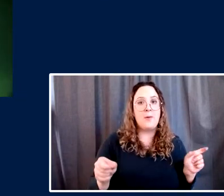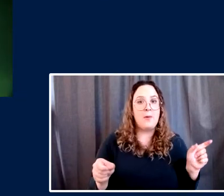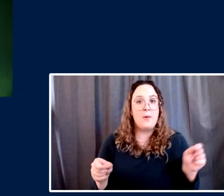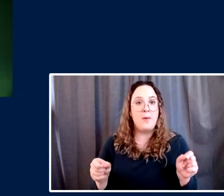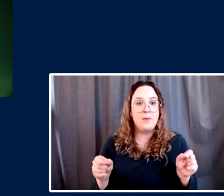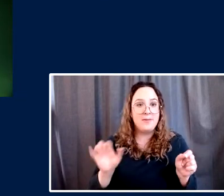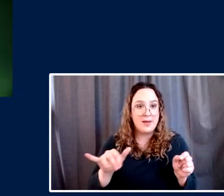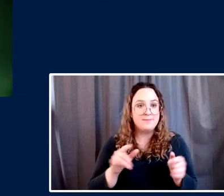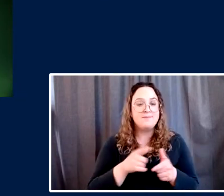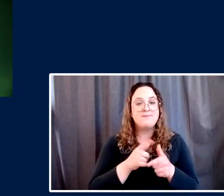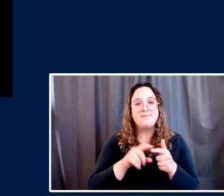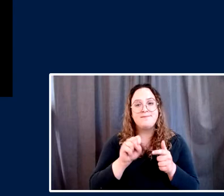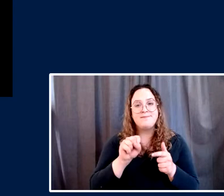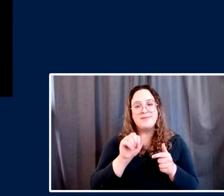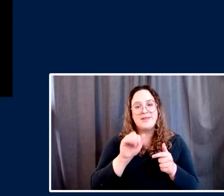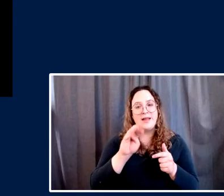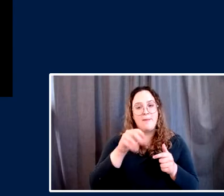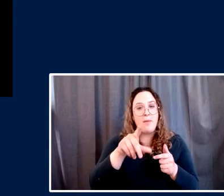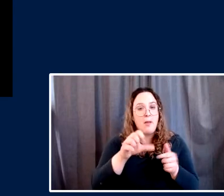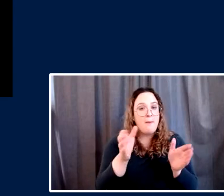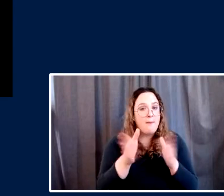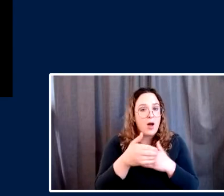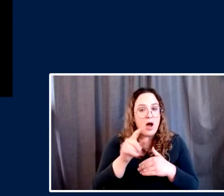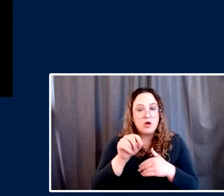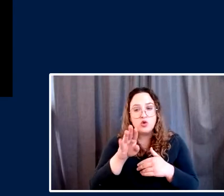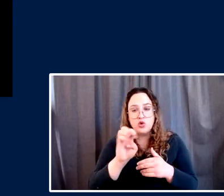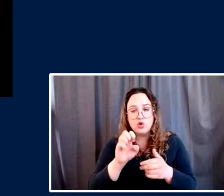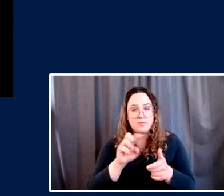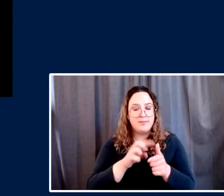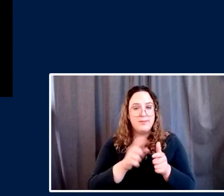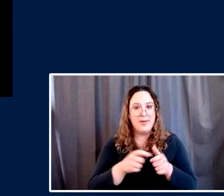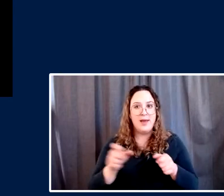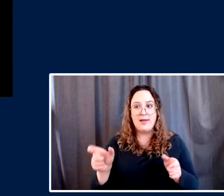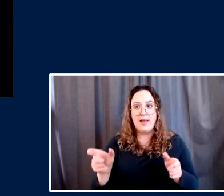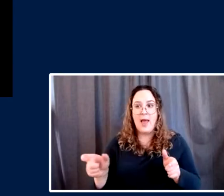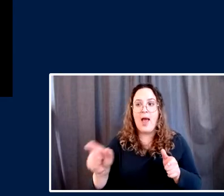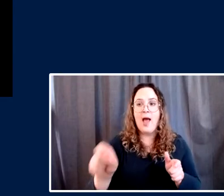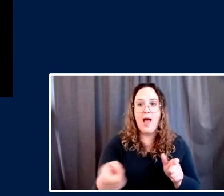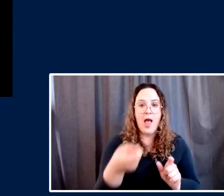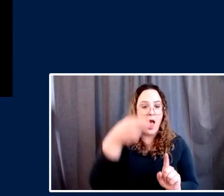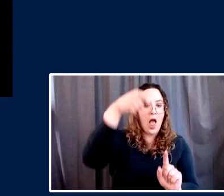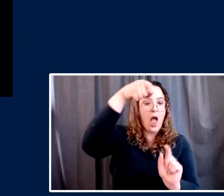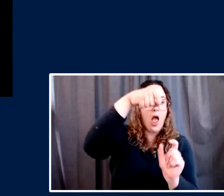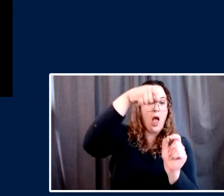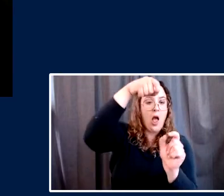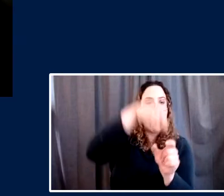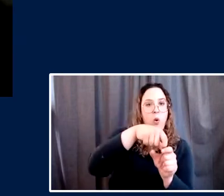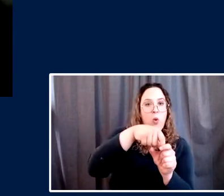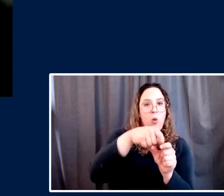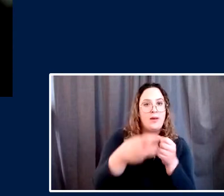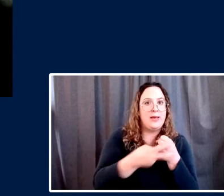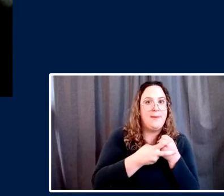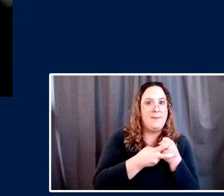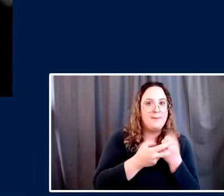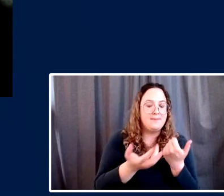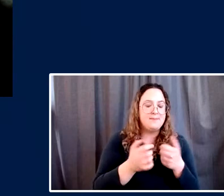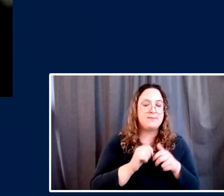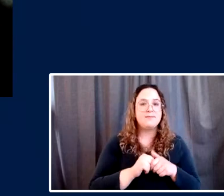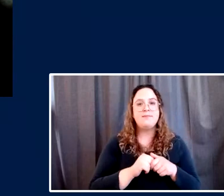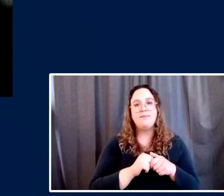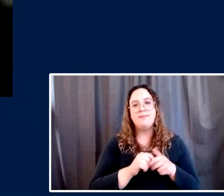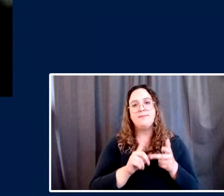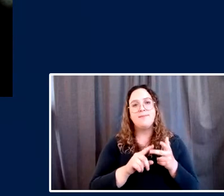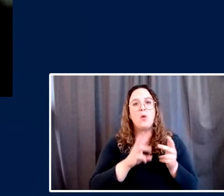sample tubes for collecting both biologic samples and things like rocks. We have water